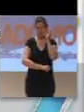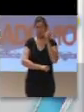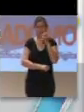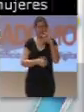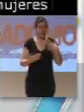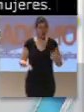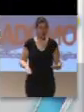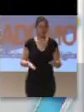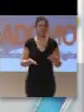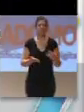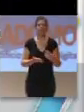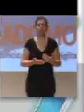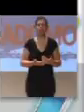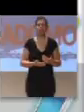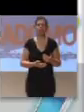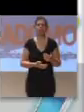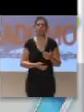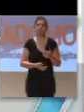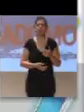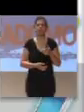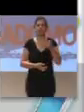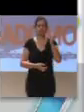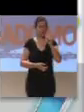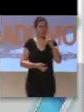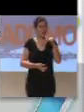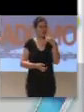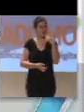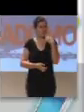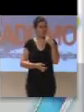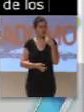these women. Nowadays,